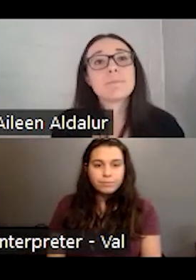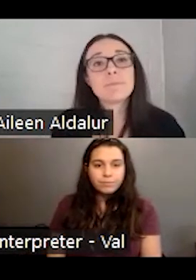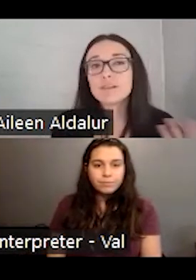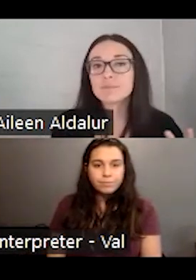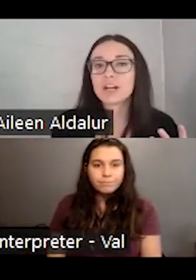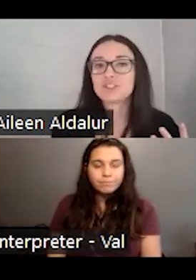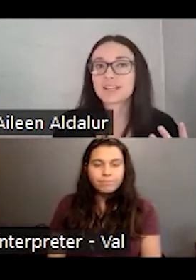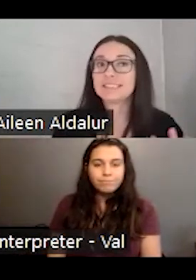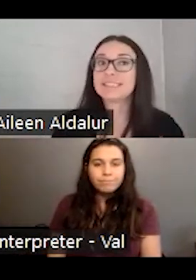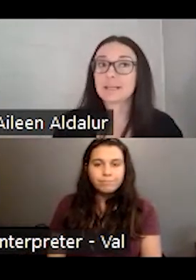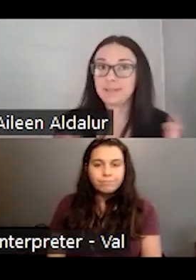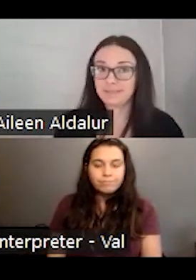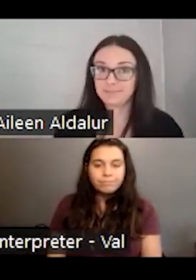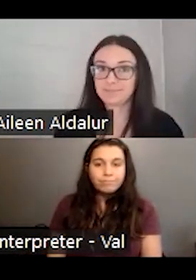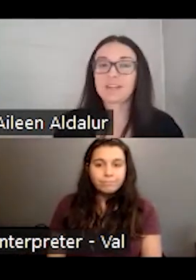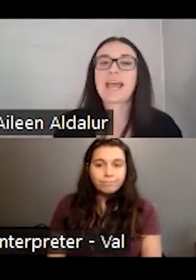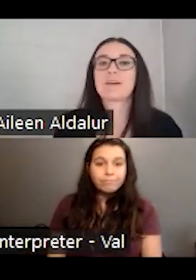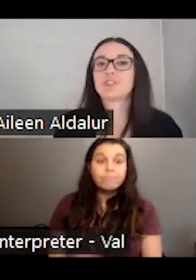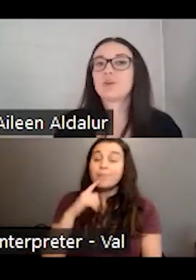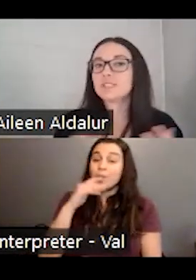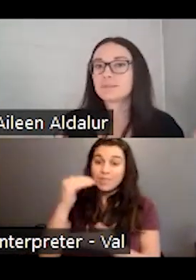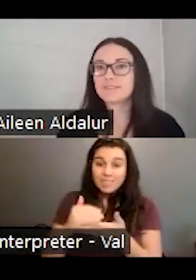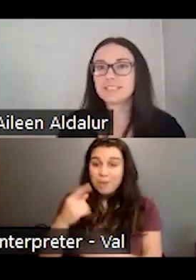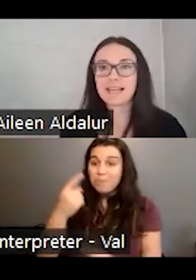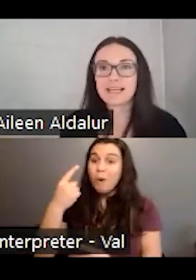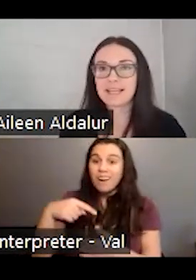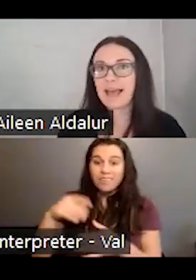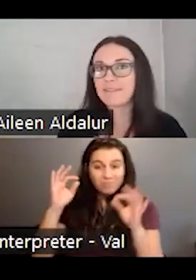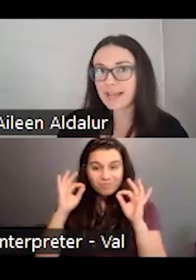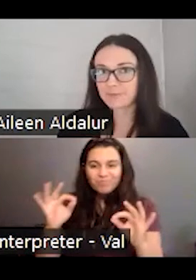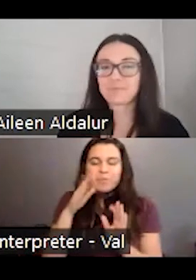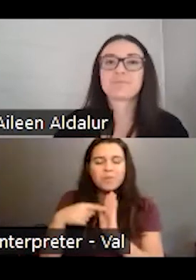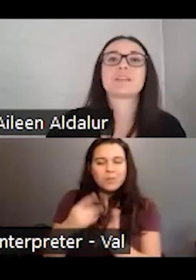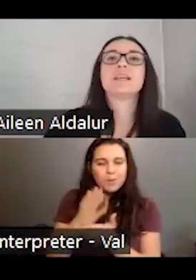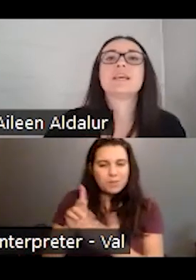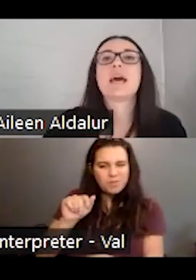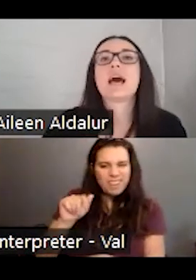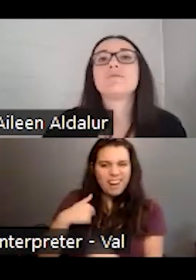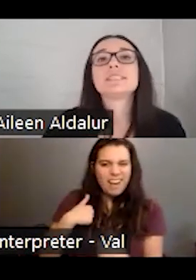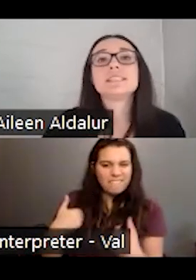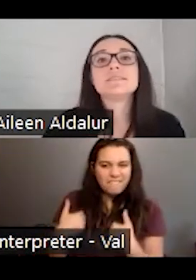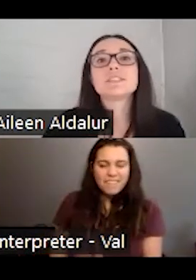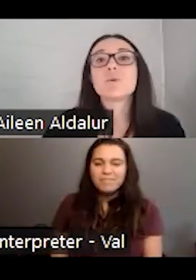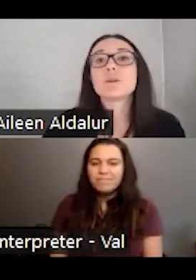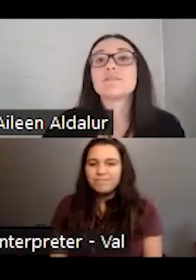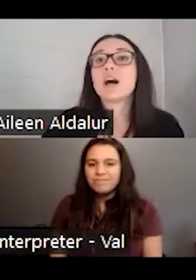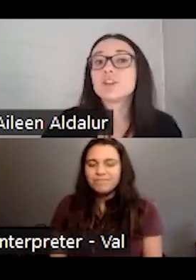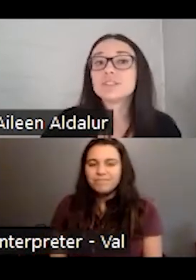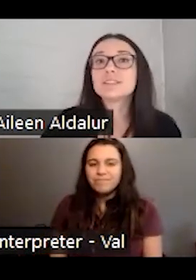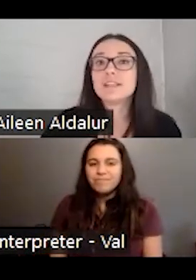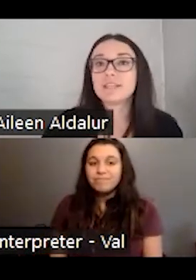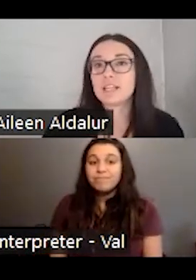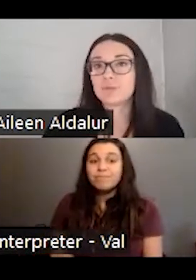So step one of the project is complete, and I will show you some of the data that I have now. I received a total